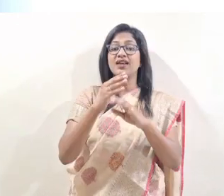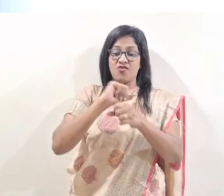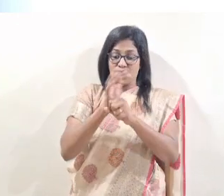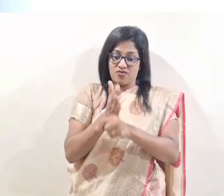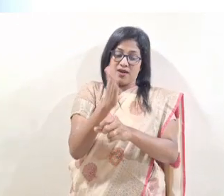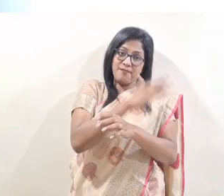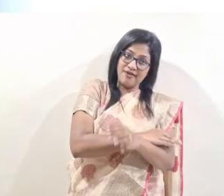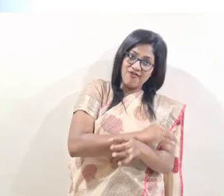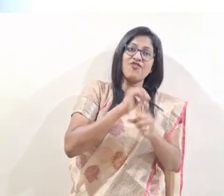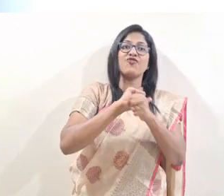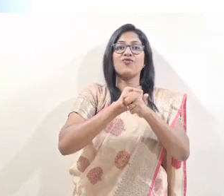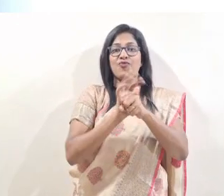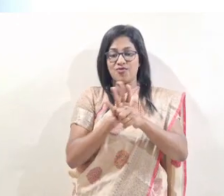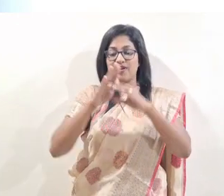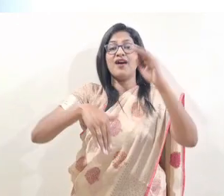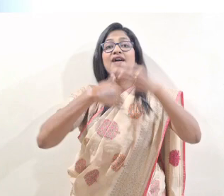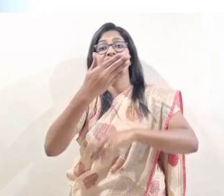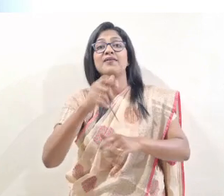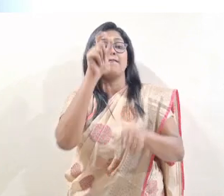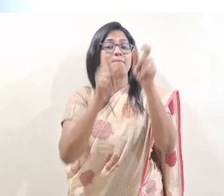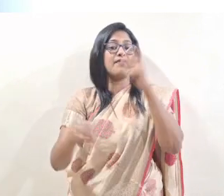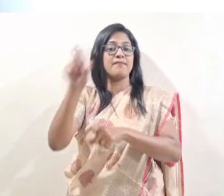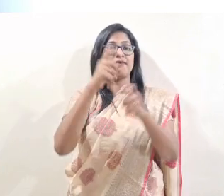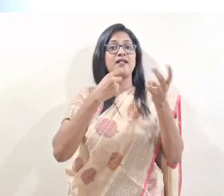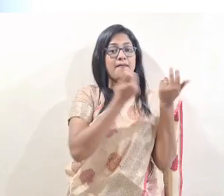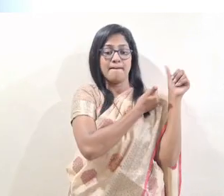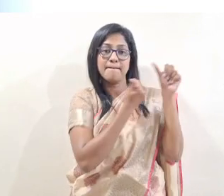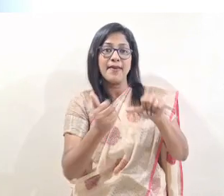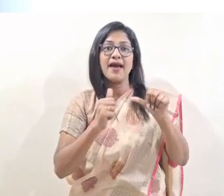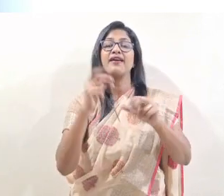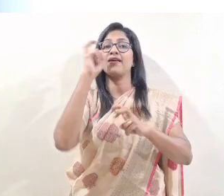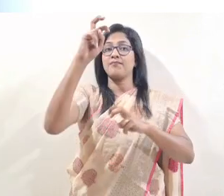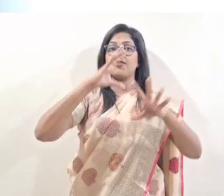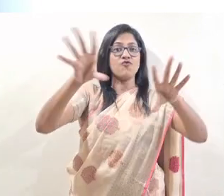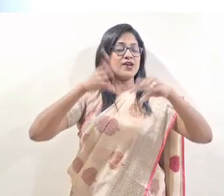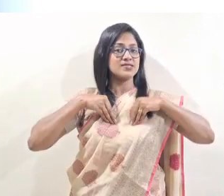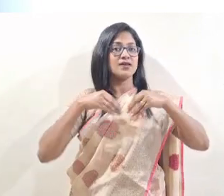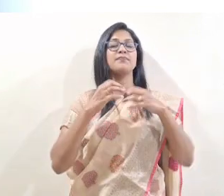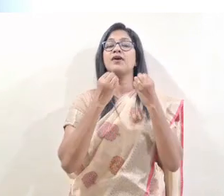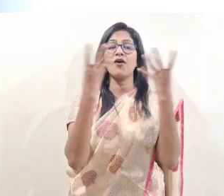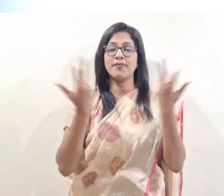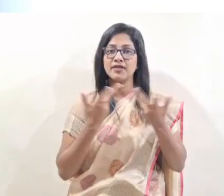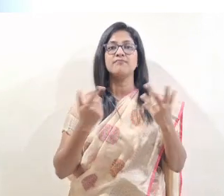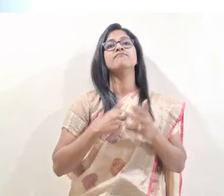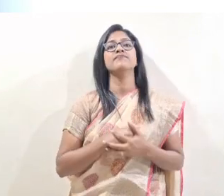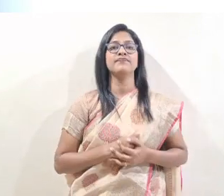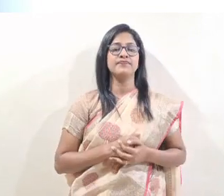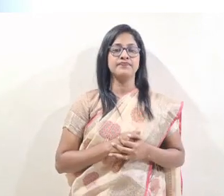post-COVID people, how much people have come back and accepted this system.